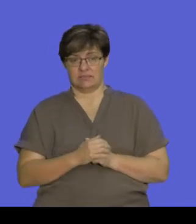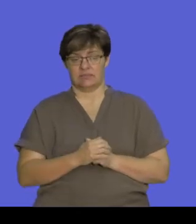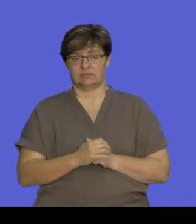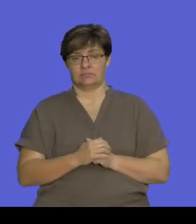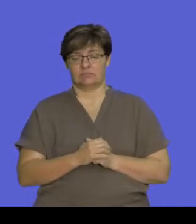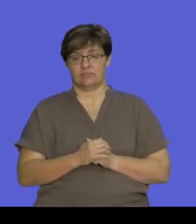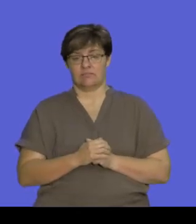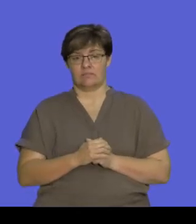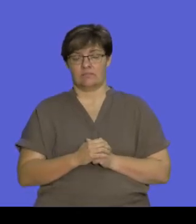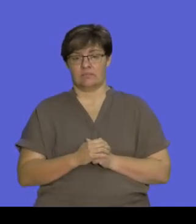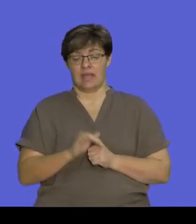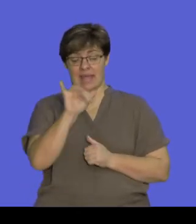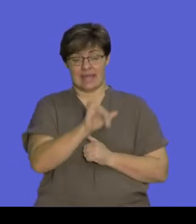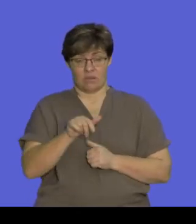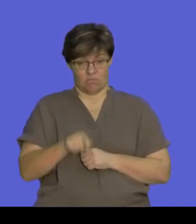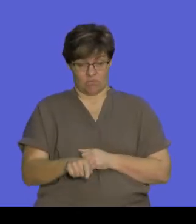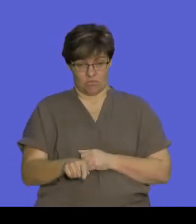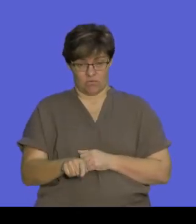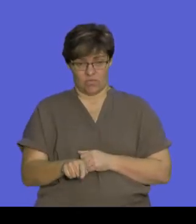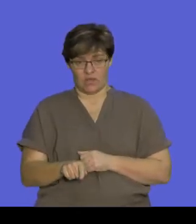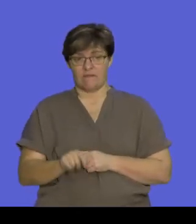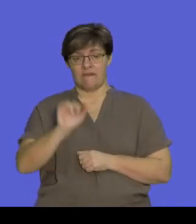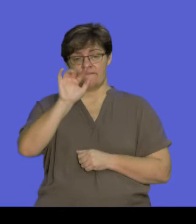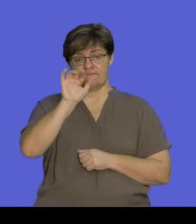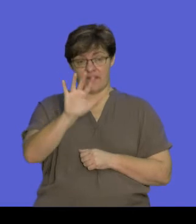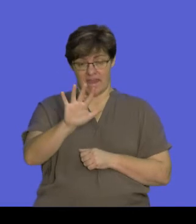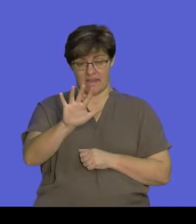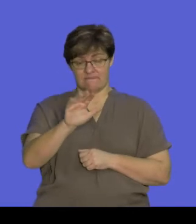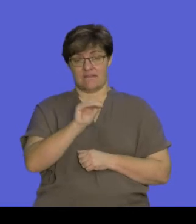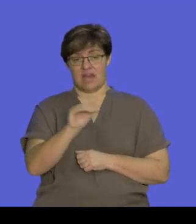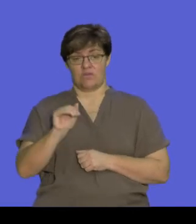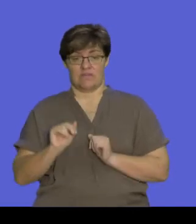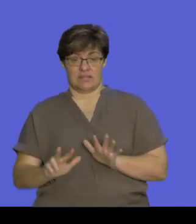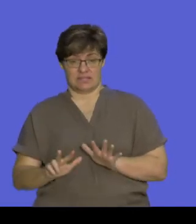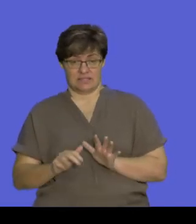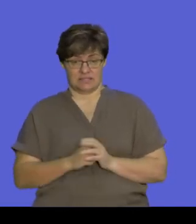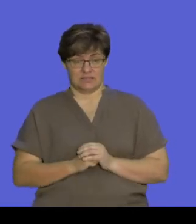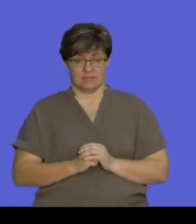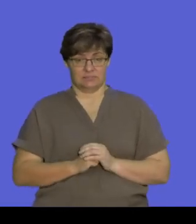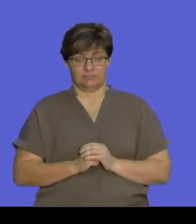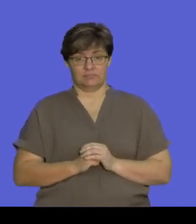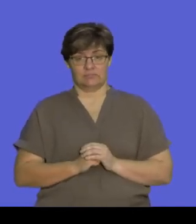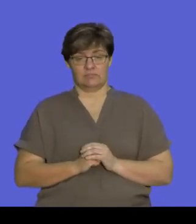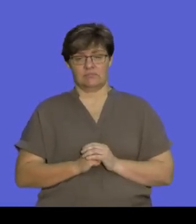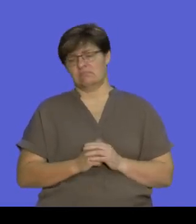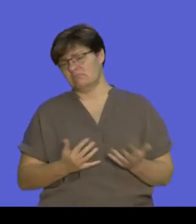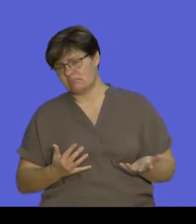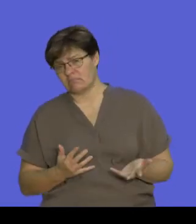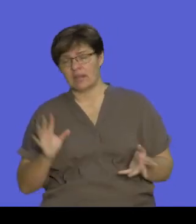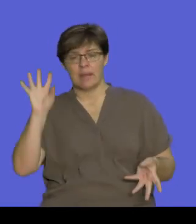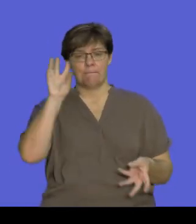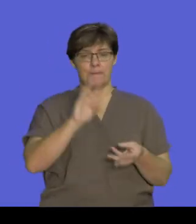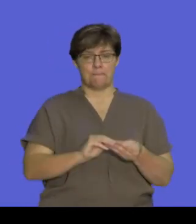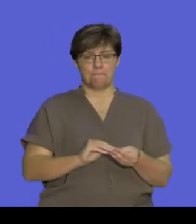in terms of the yellow ones, there were 5 yellow ones, and that's 5 out of 8. Now, if we add those